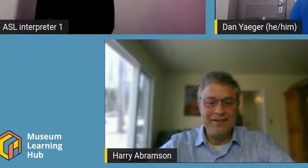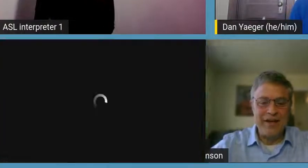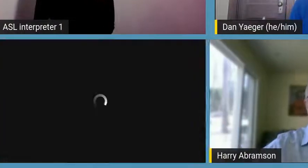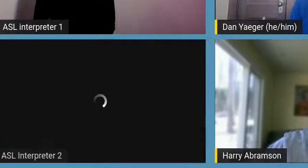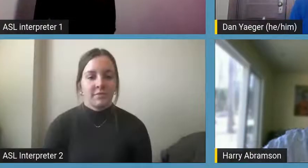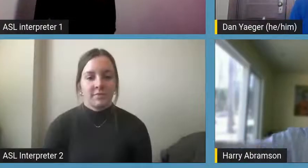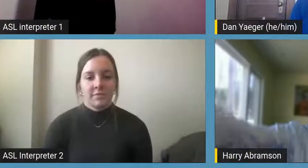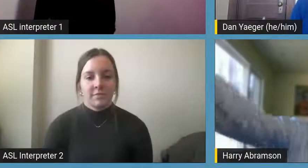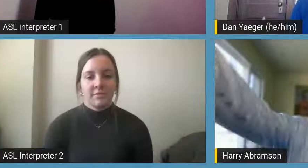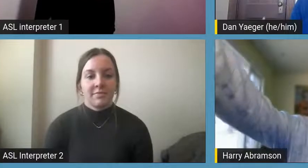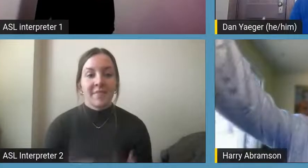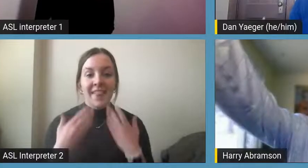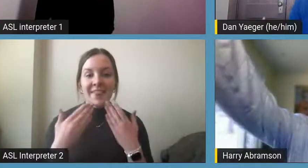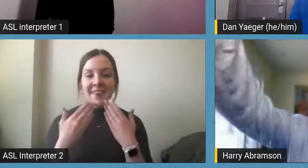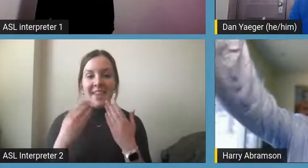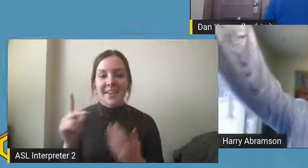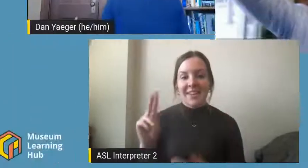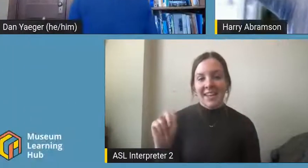Thank you, Dan.